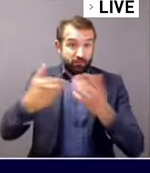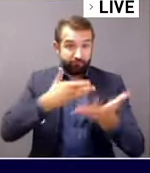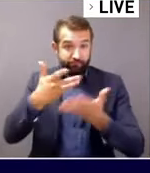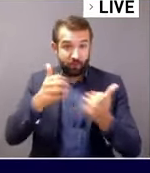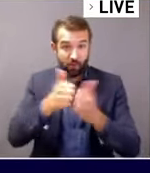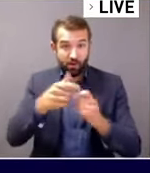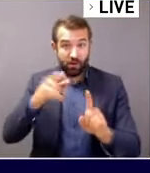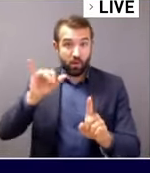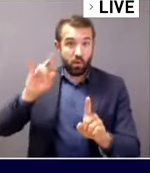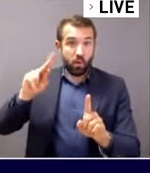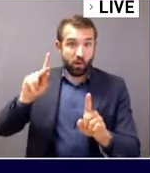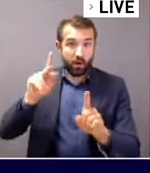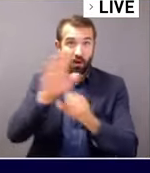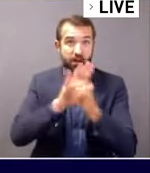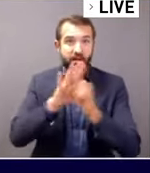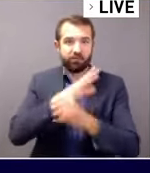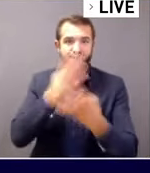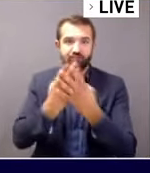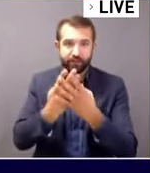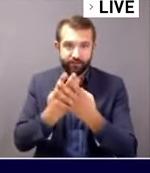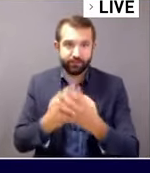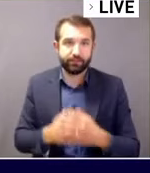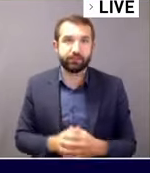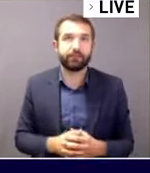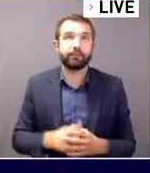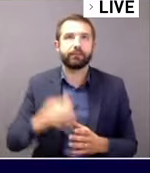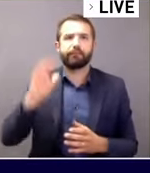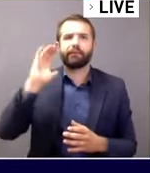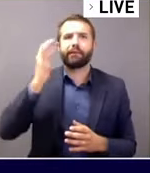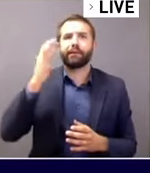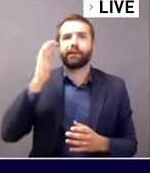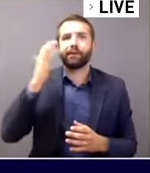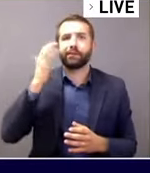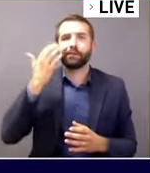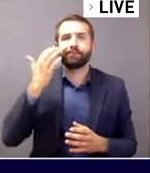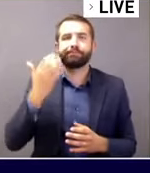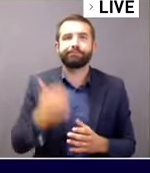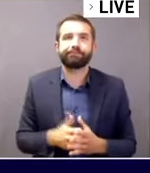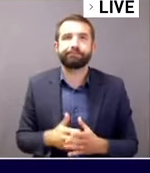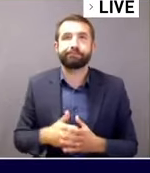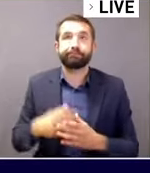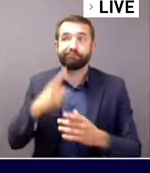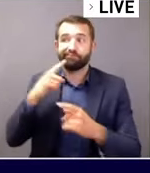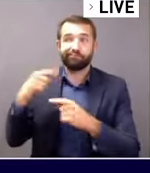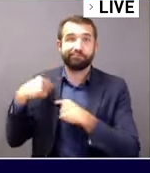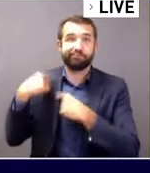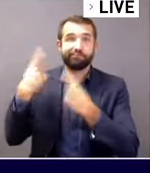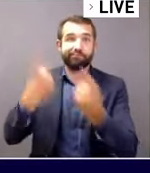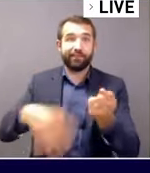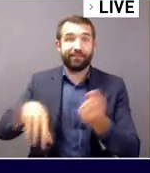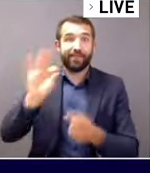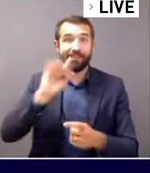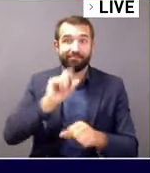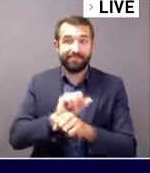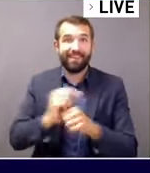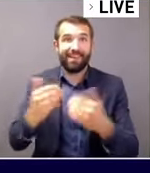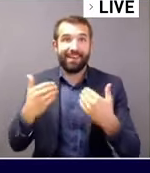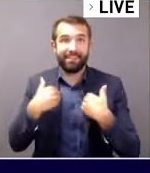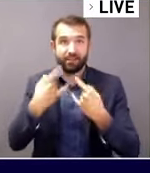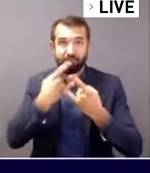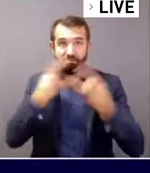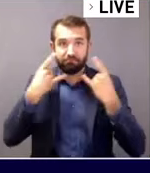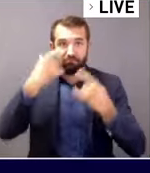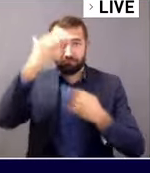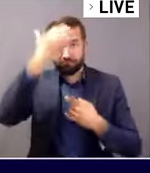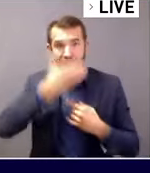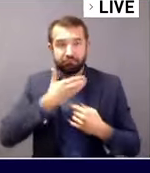It appears that up until the time that the first case was identified, wearing of face masks or face coverings was not what it should